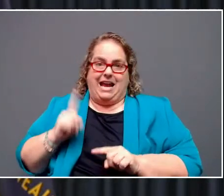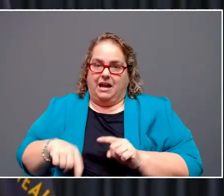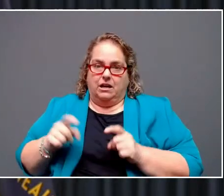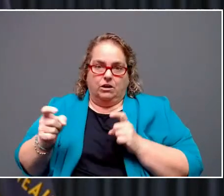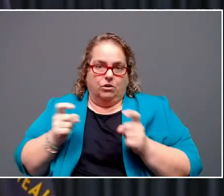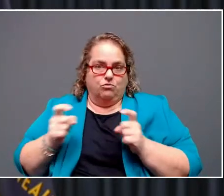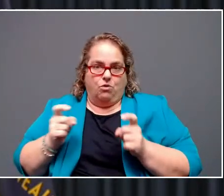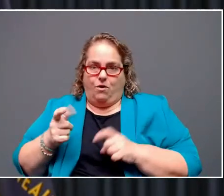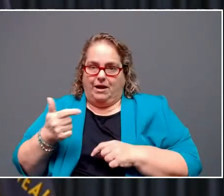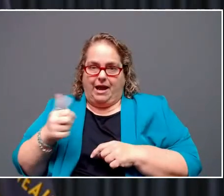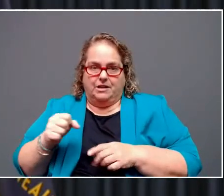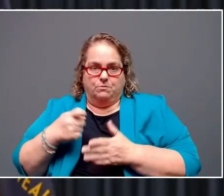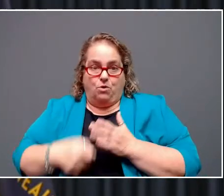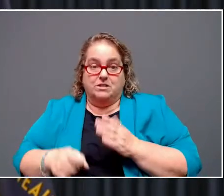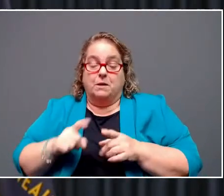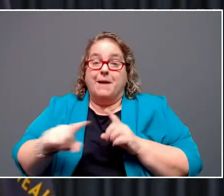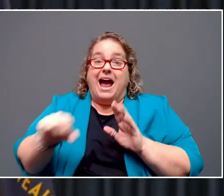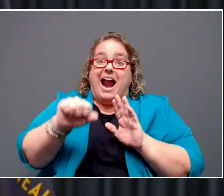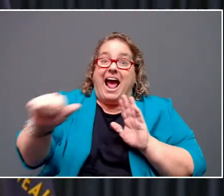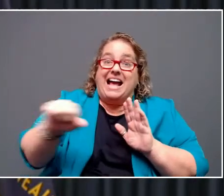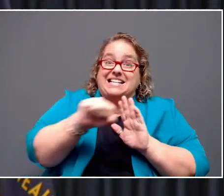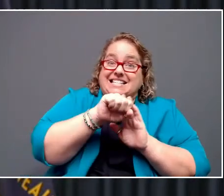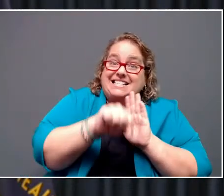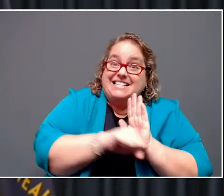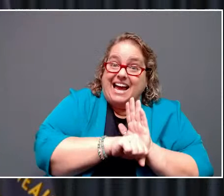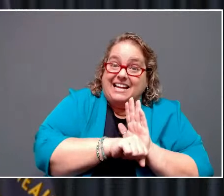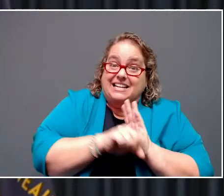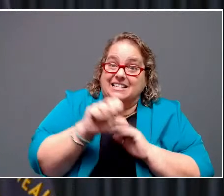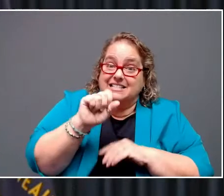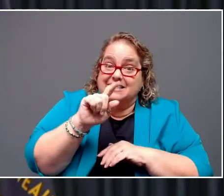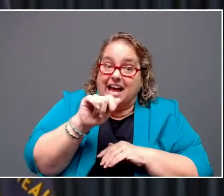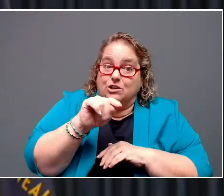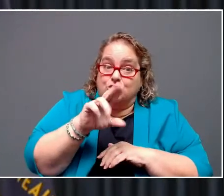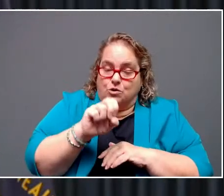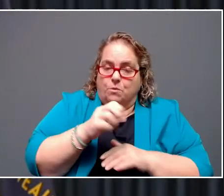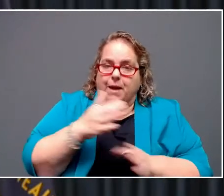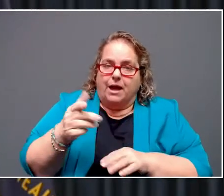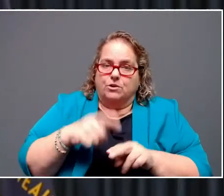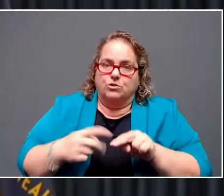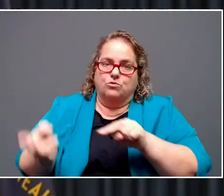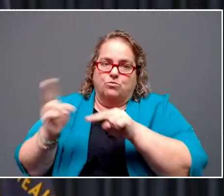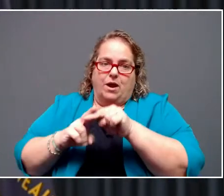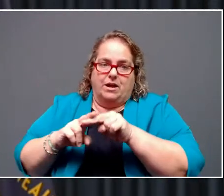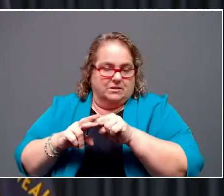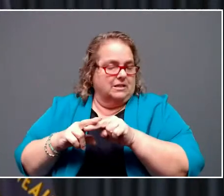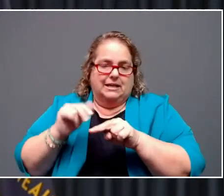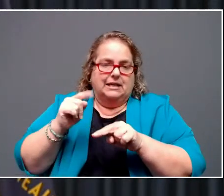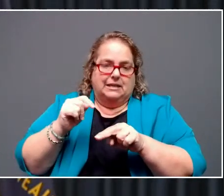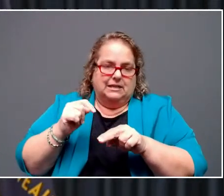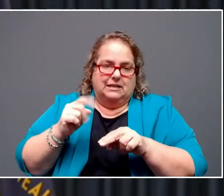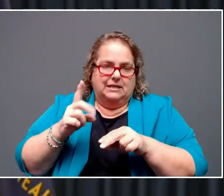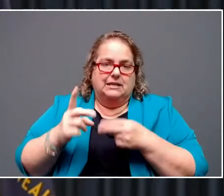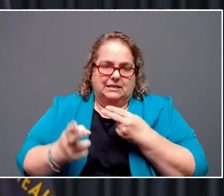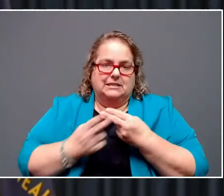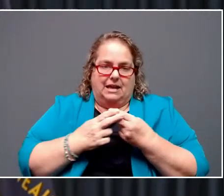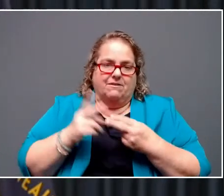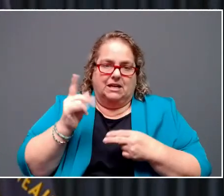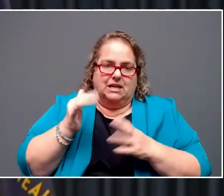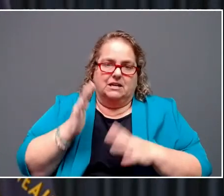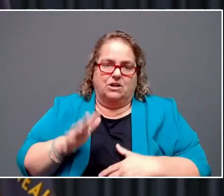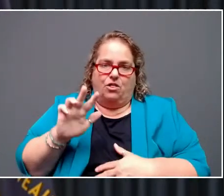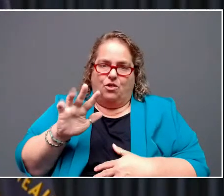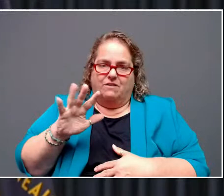was under our control, and we had to act. Save Kentuckians $35.4 million. I've asked